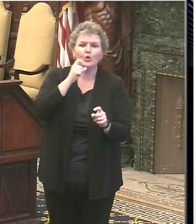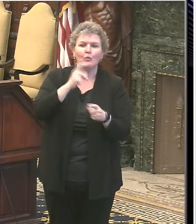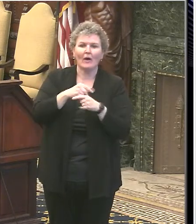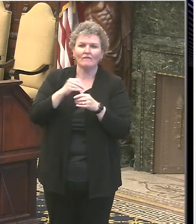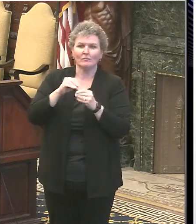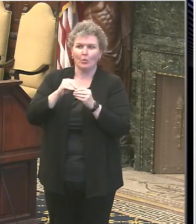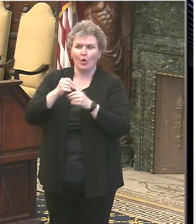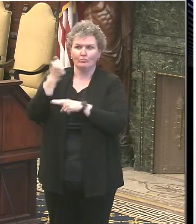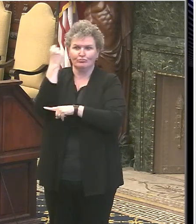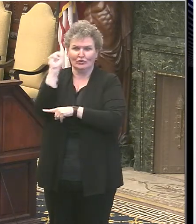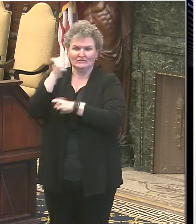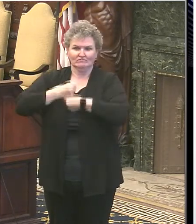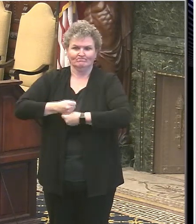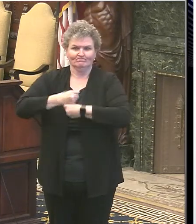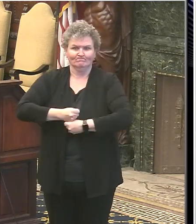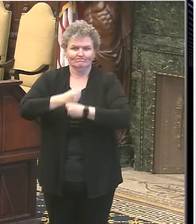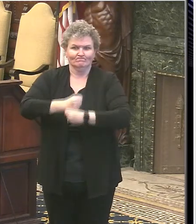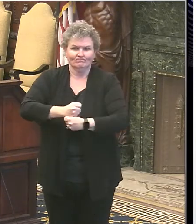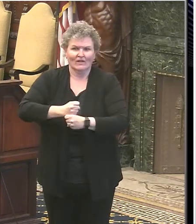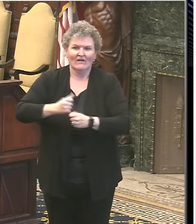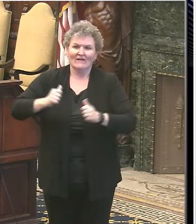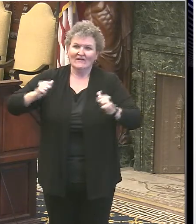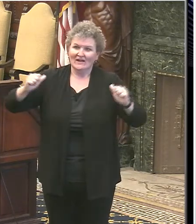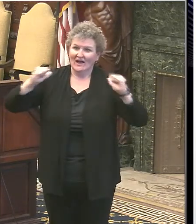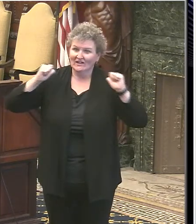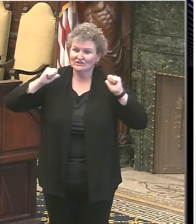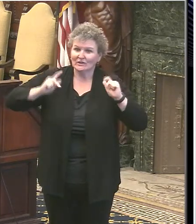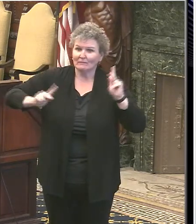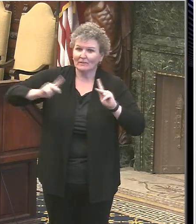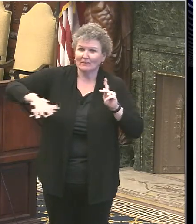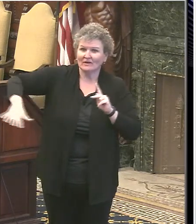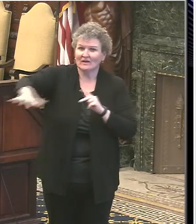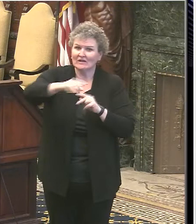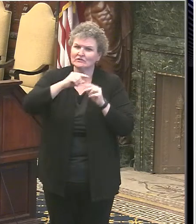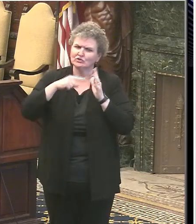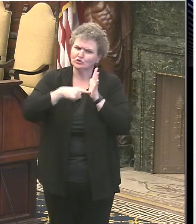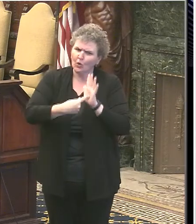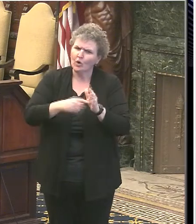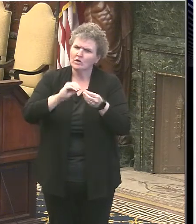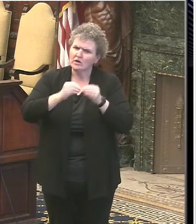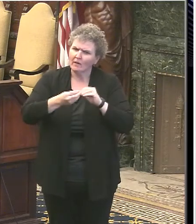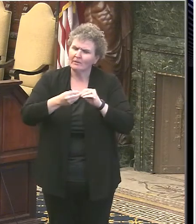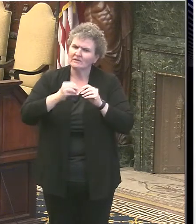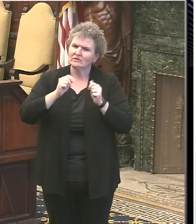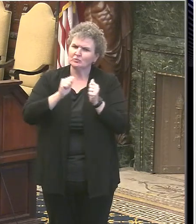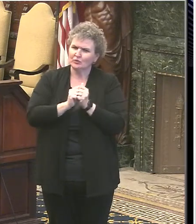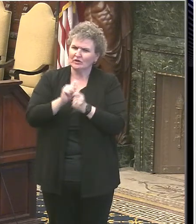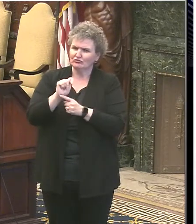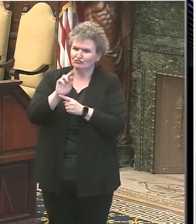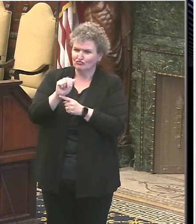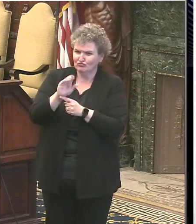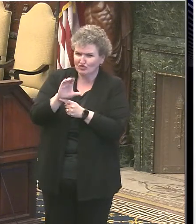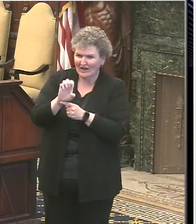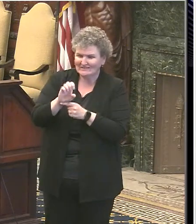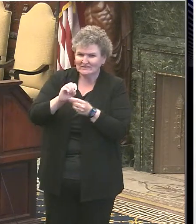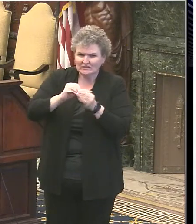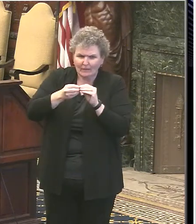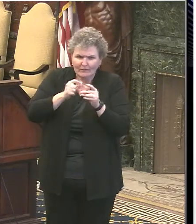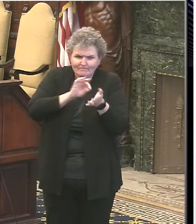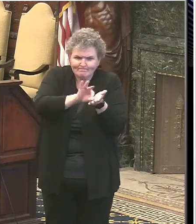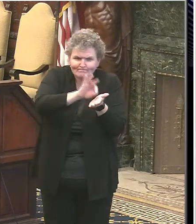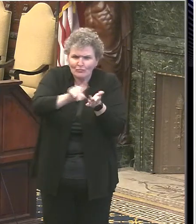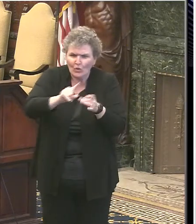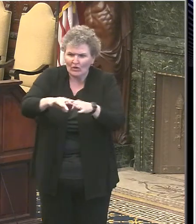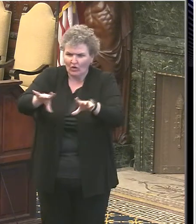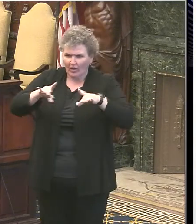morning. The Philadelphia Fitness Coalition says their data shows, and they did do tracing and tracking, no transmissions, that they are